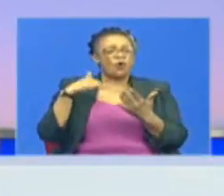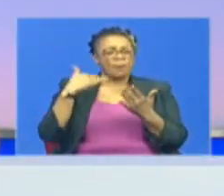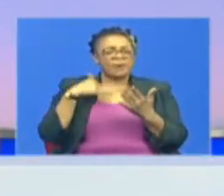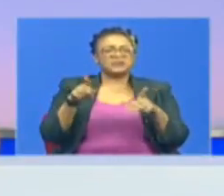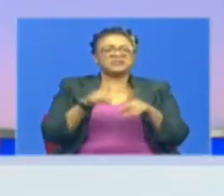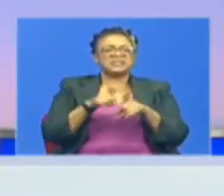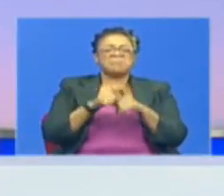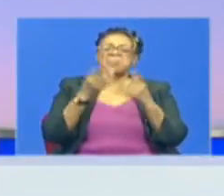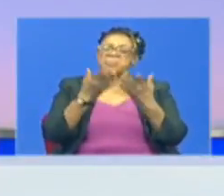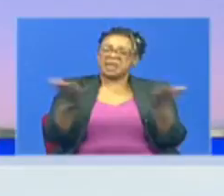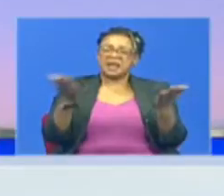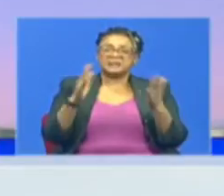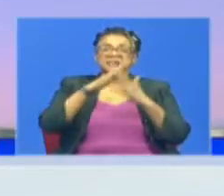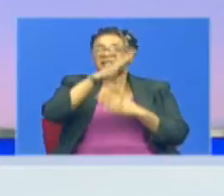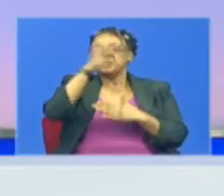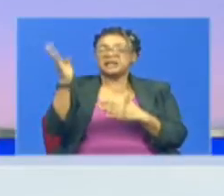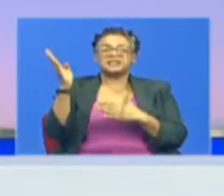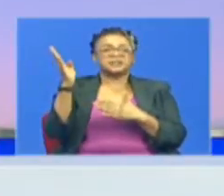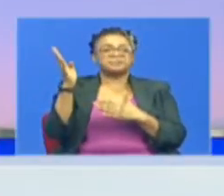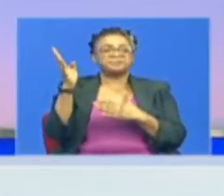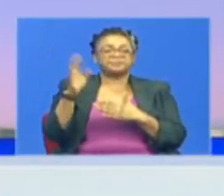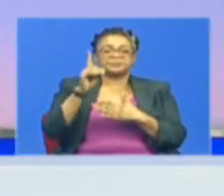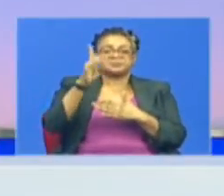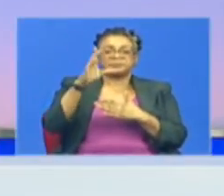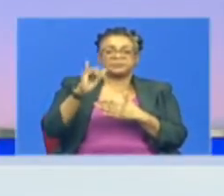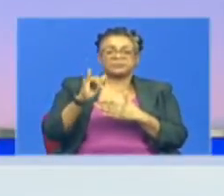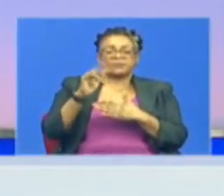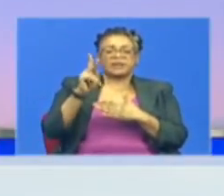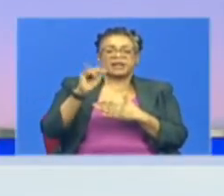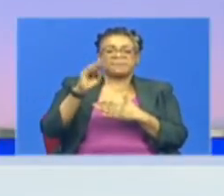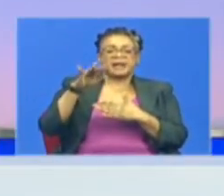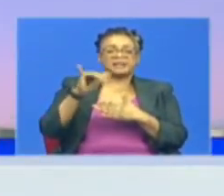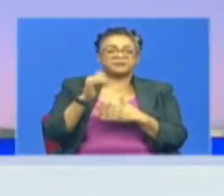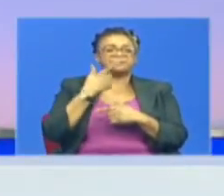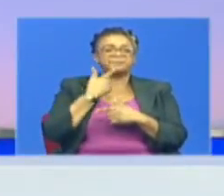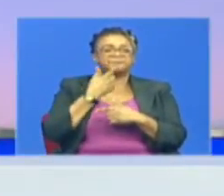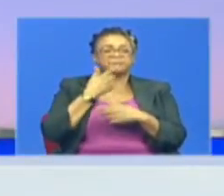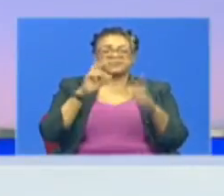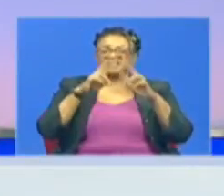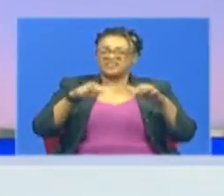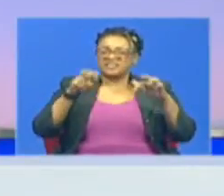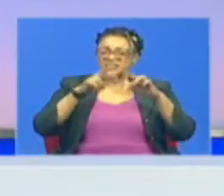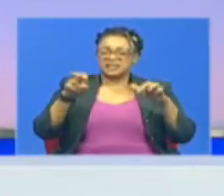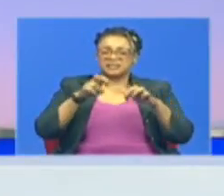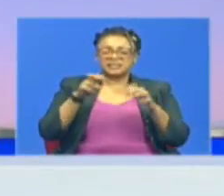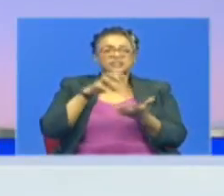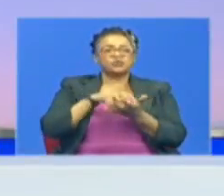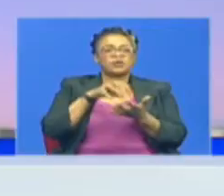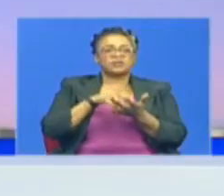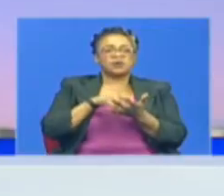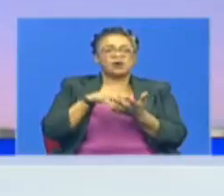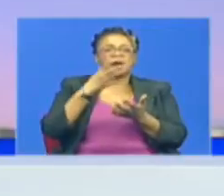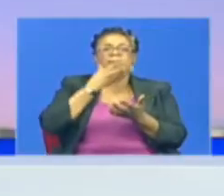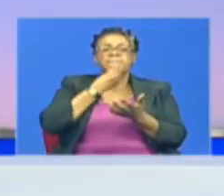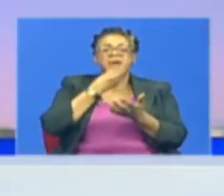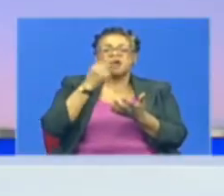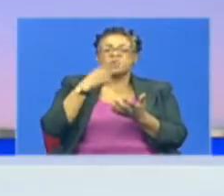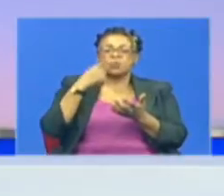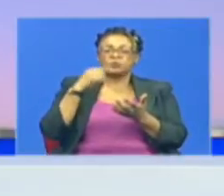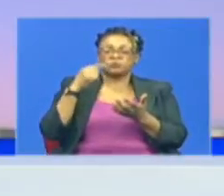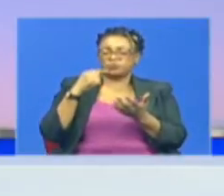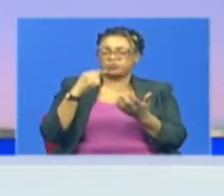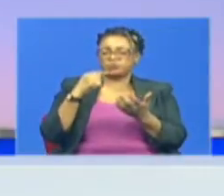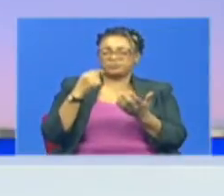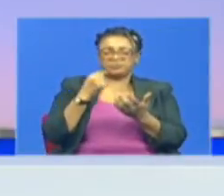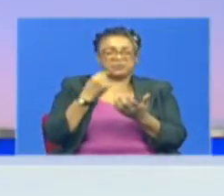during the day. The DCI in Kilimani now says they are investigating an incident where a man was robbed by two armed